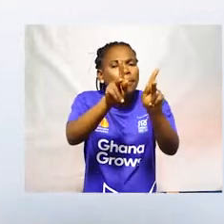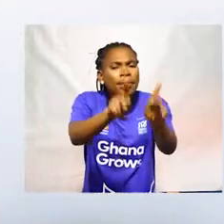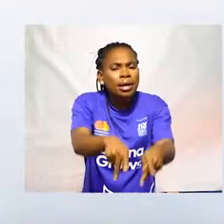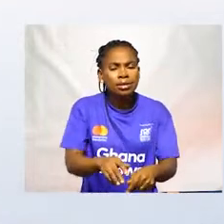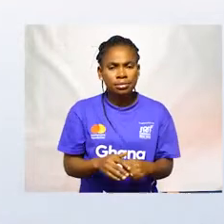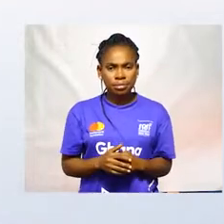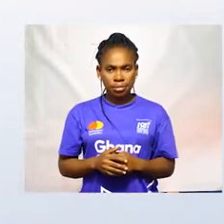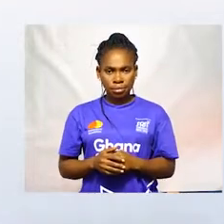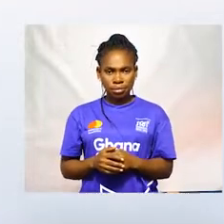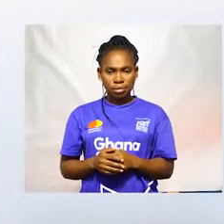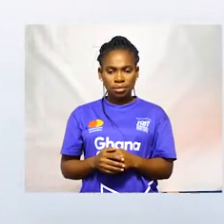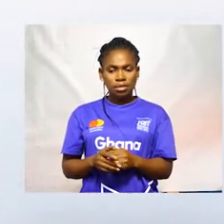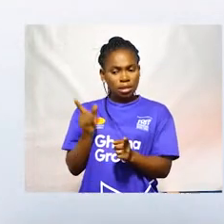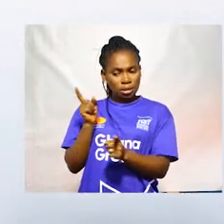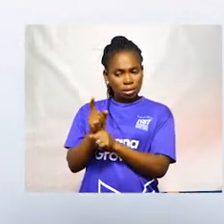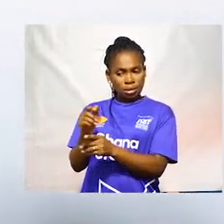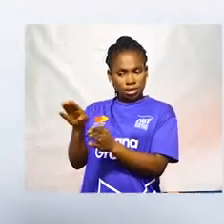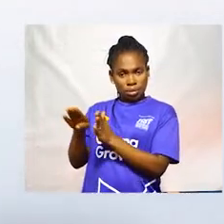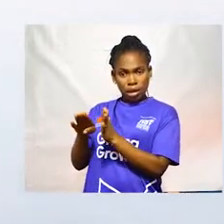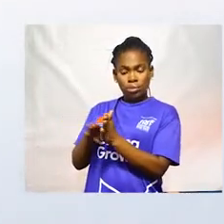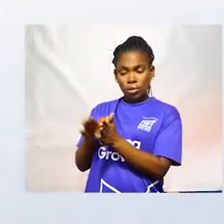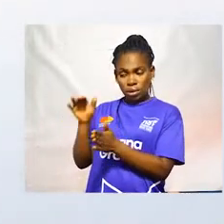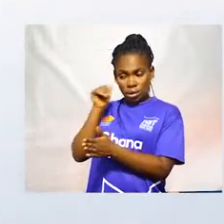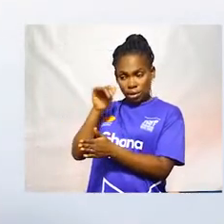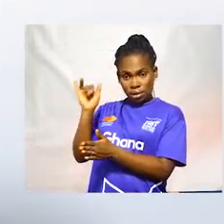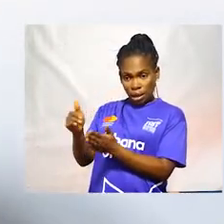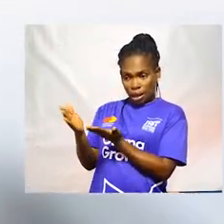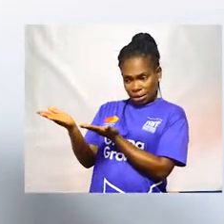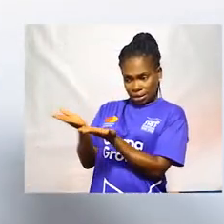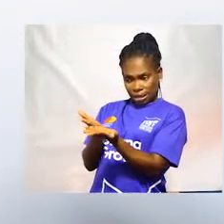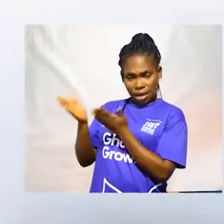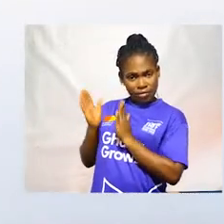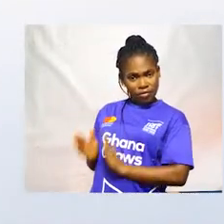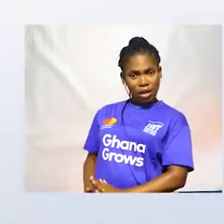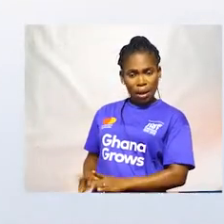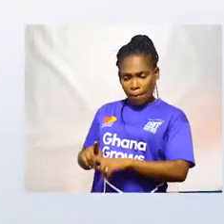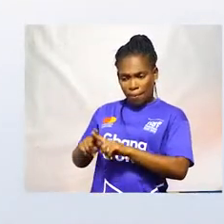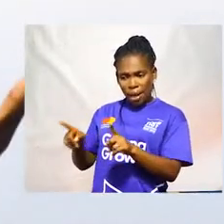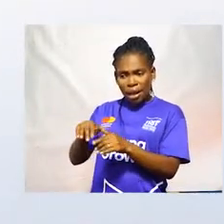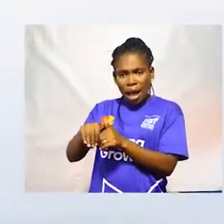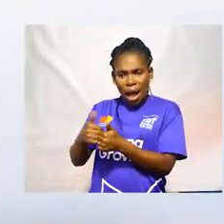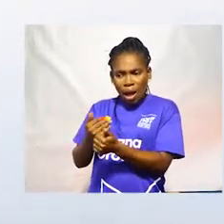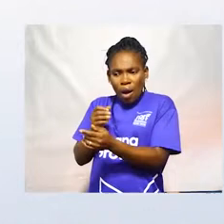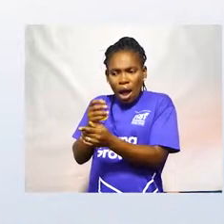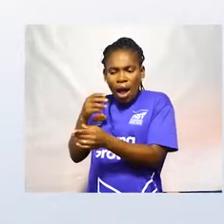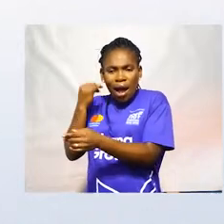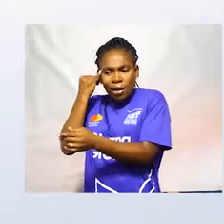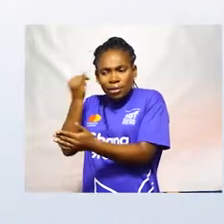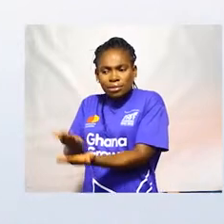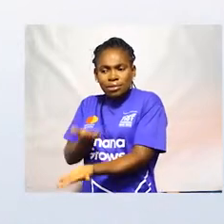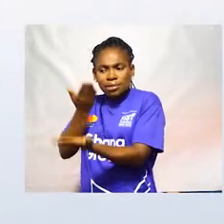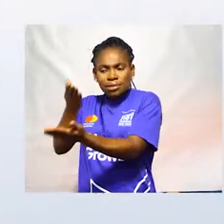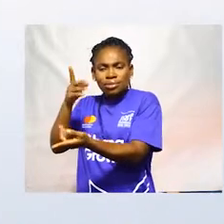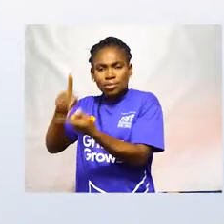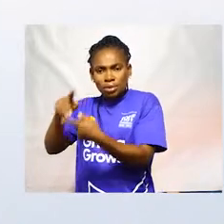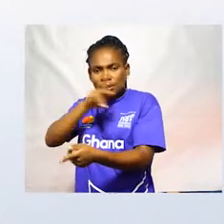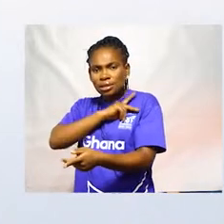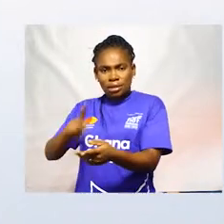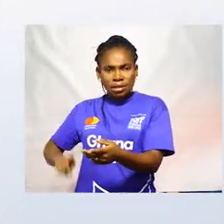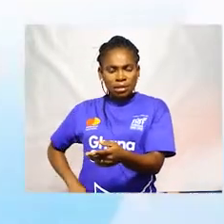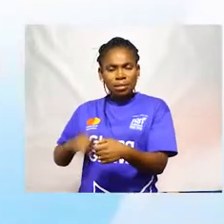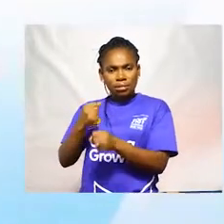was such of great value to him that changed his life. How do you maintain relationship with people? You need to be